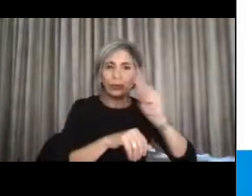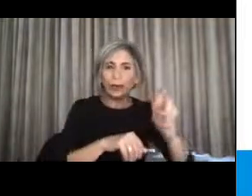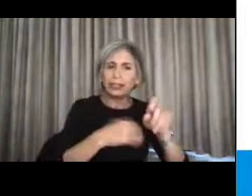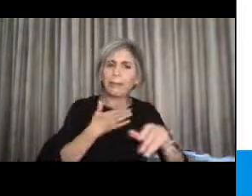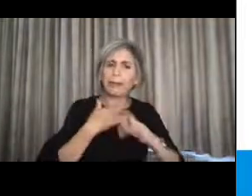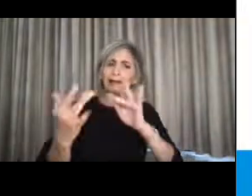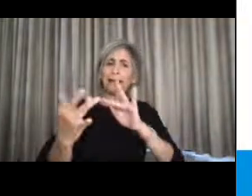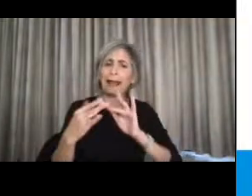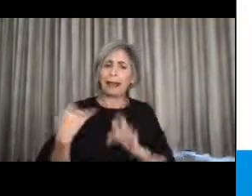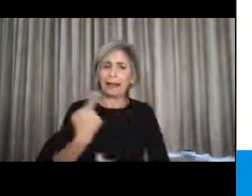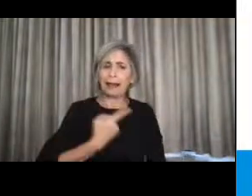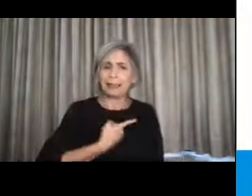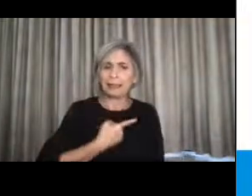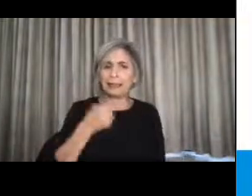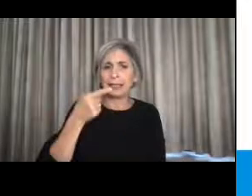us at